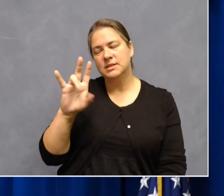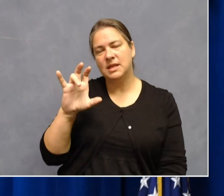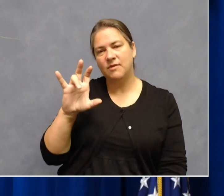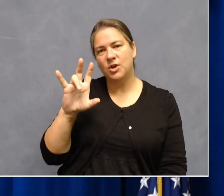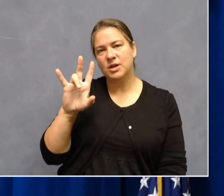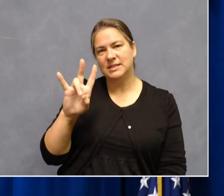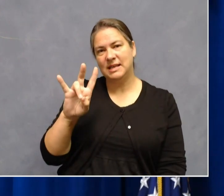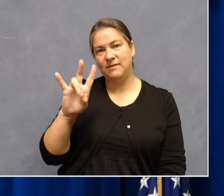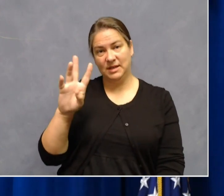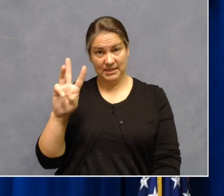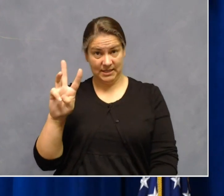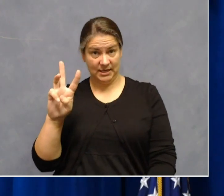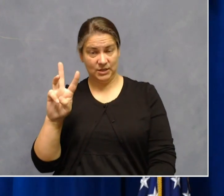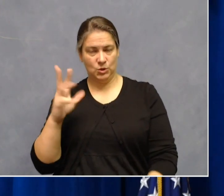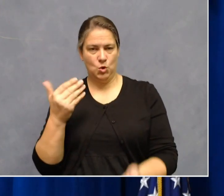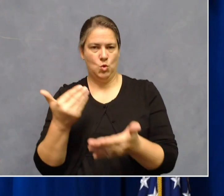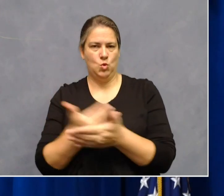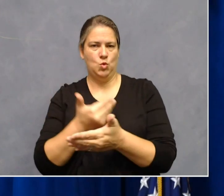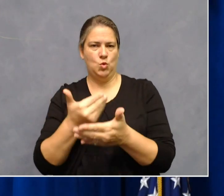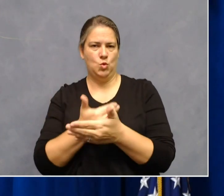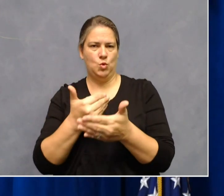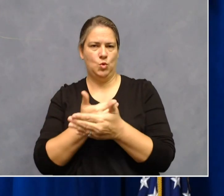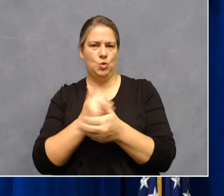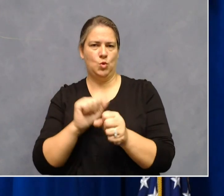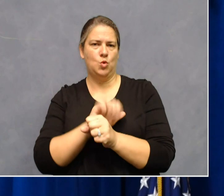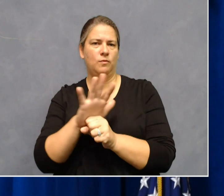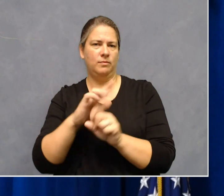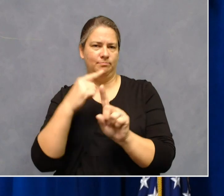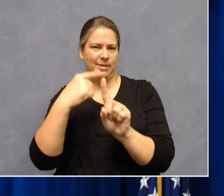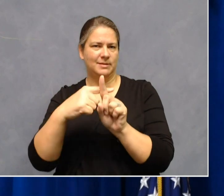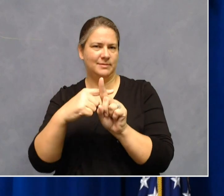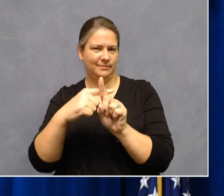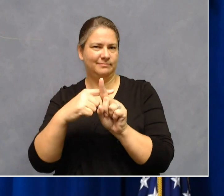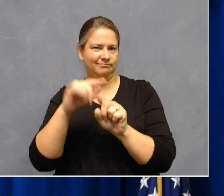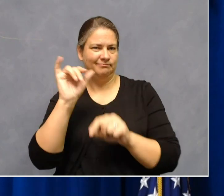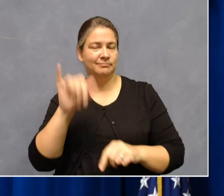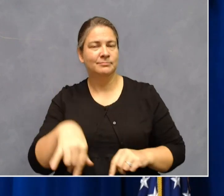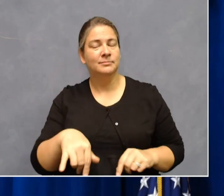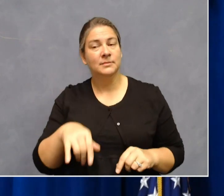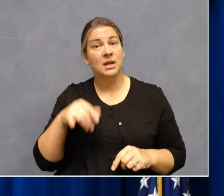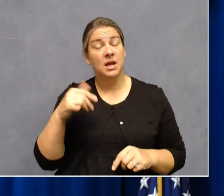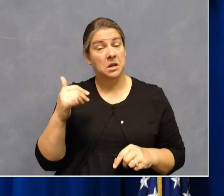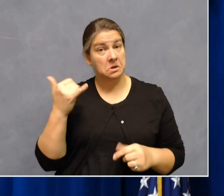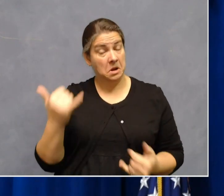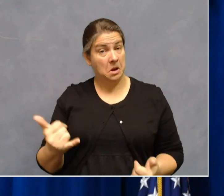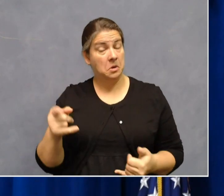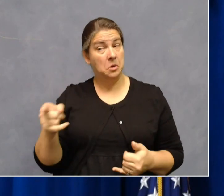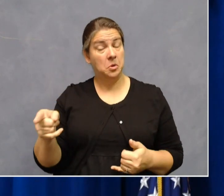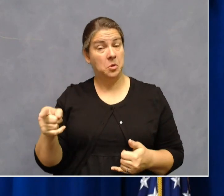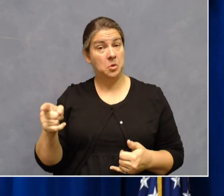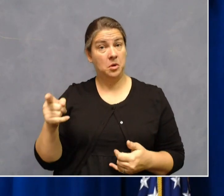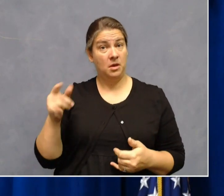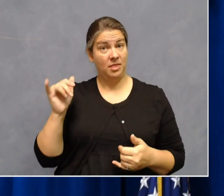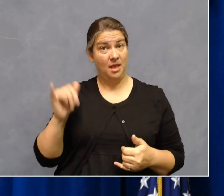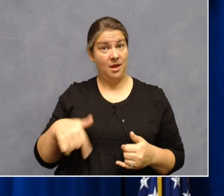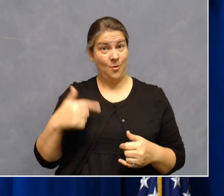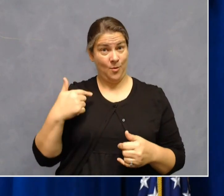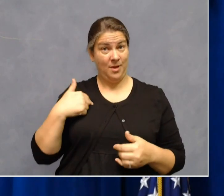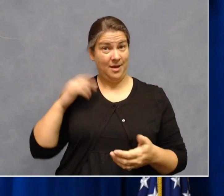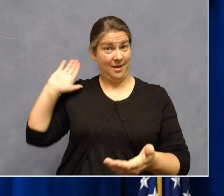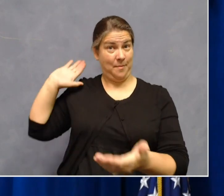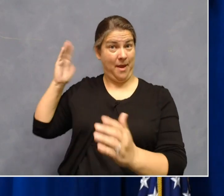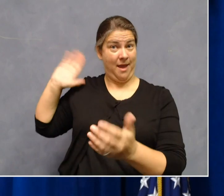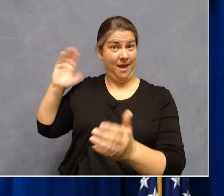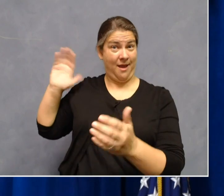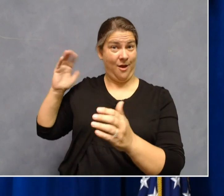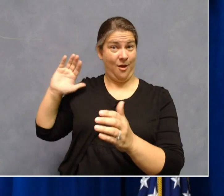776 new positive cases of COVID-19. Now that is down from Tuesday a week ago, and that's